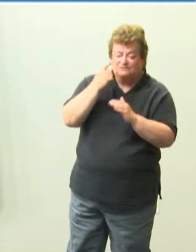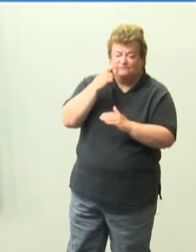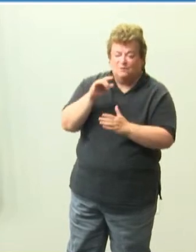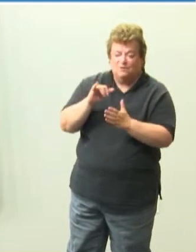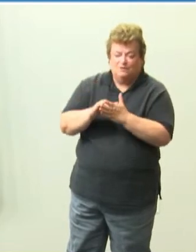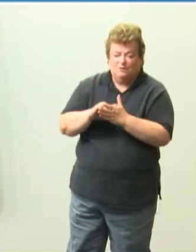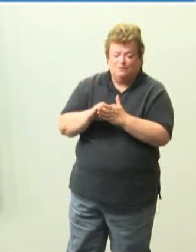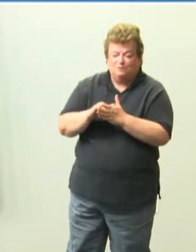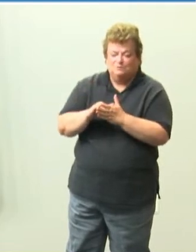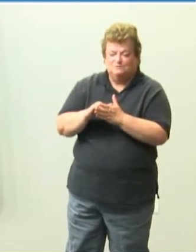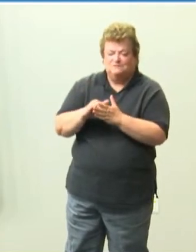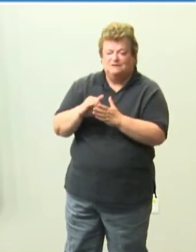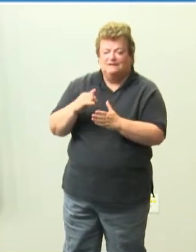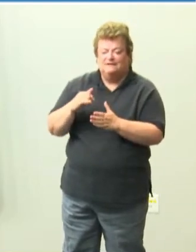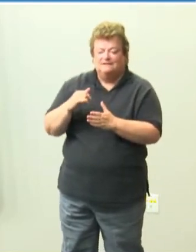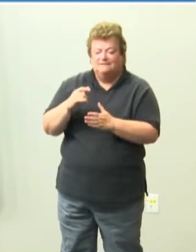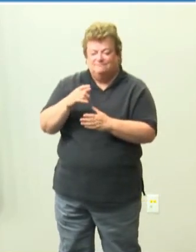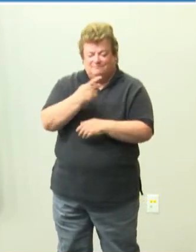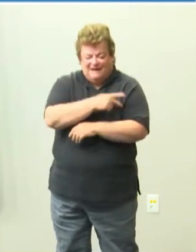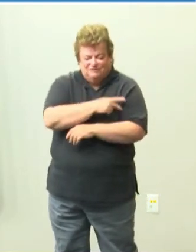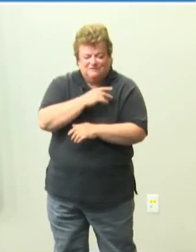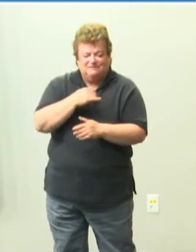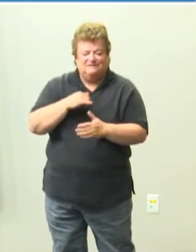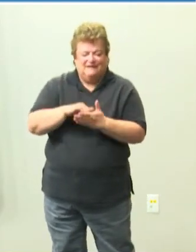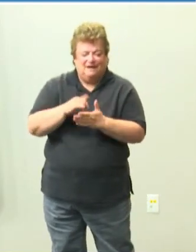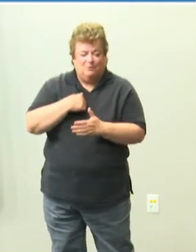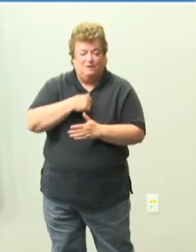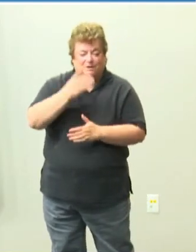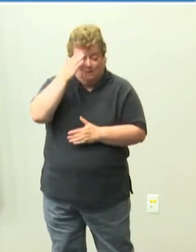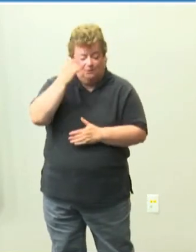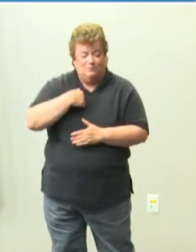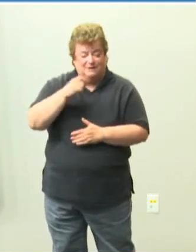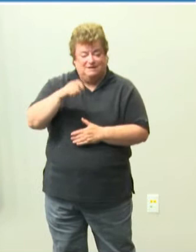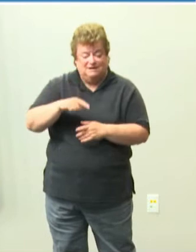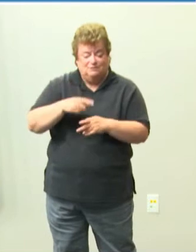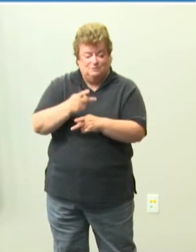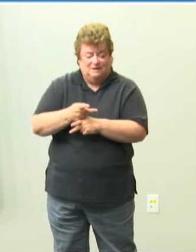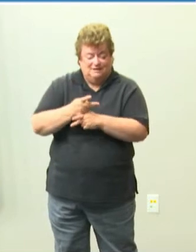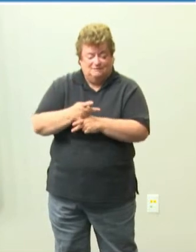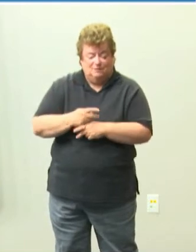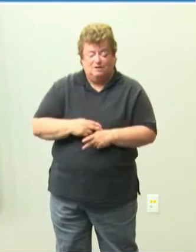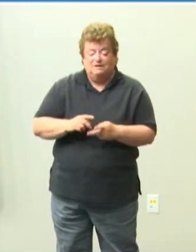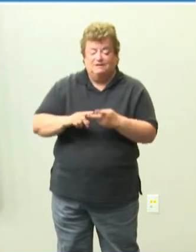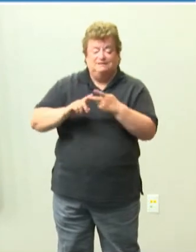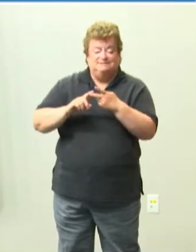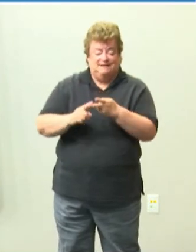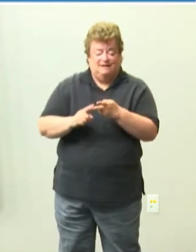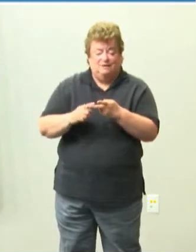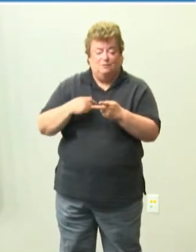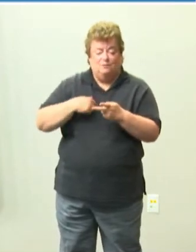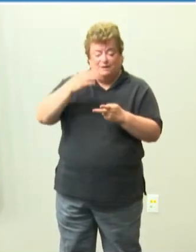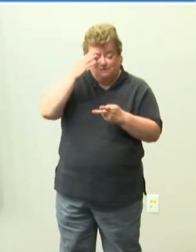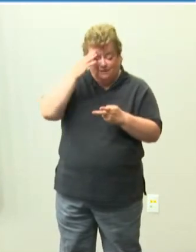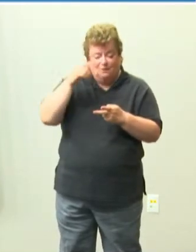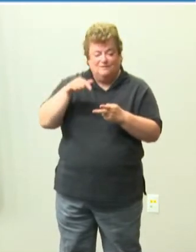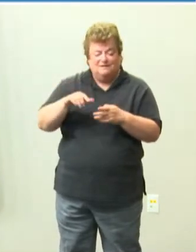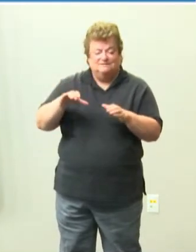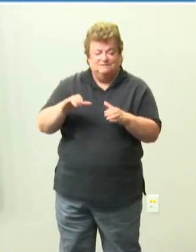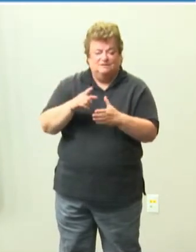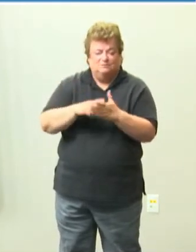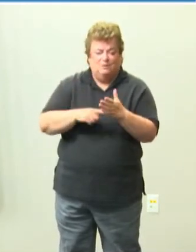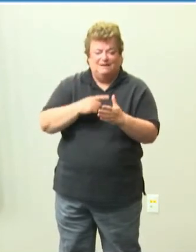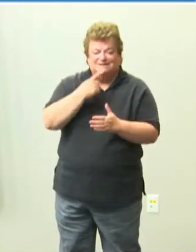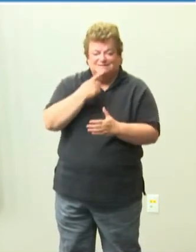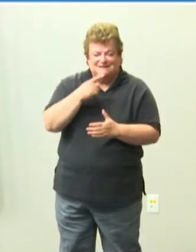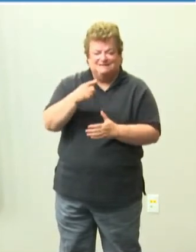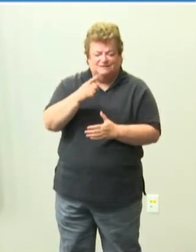cases that we know we need to take care of. That's why we're here. Second, we know that this does exactly what we've always said it